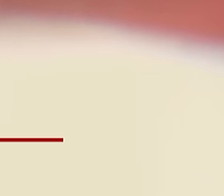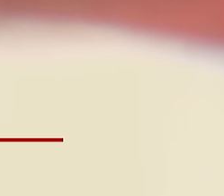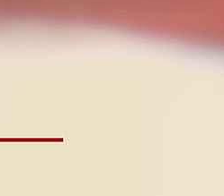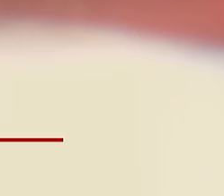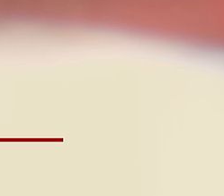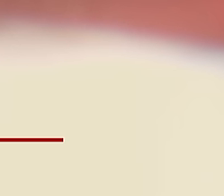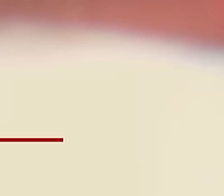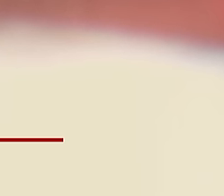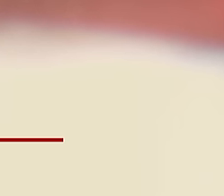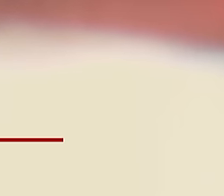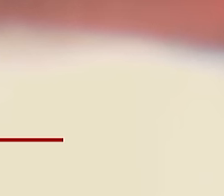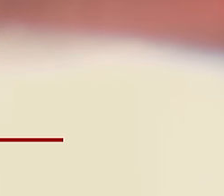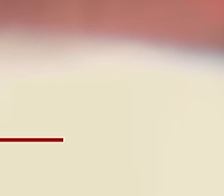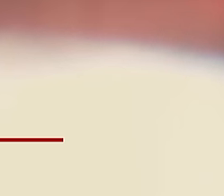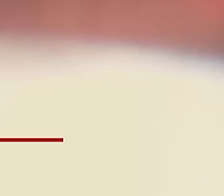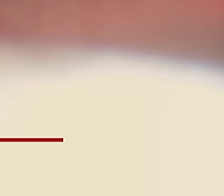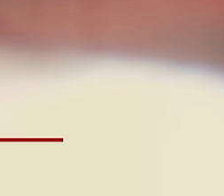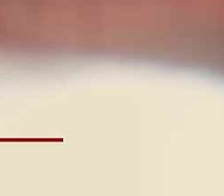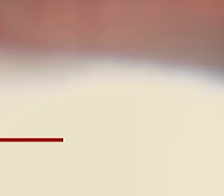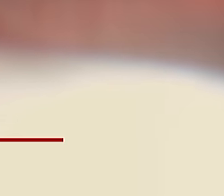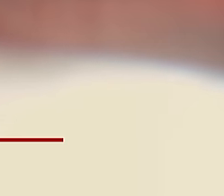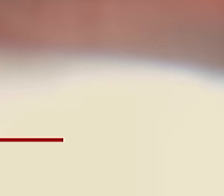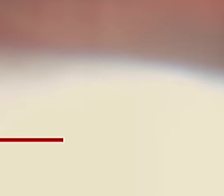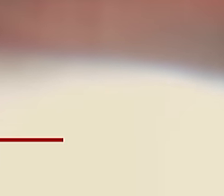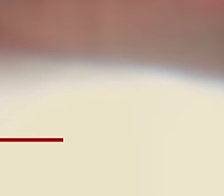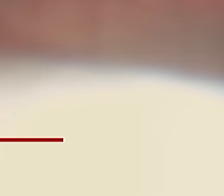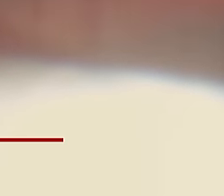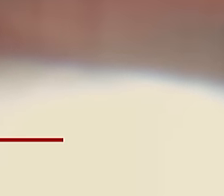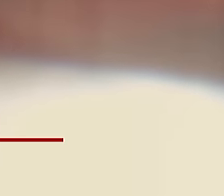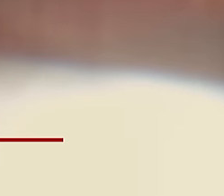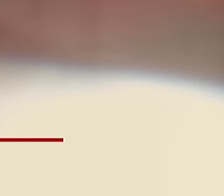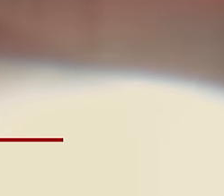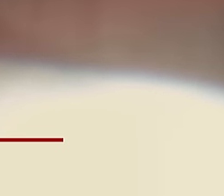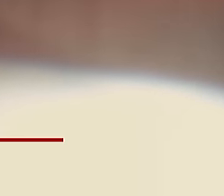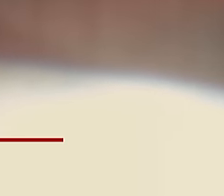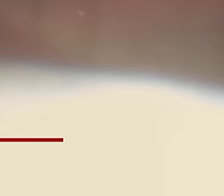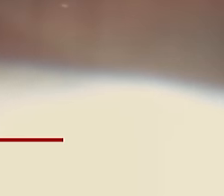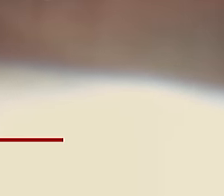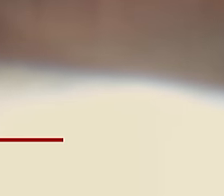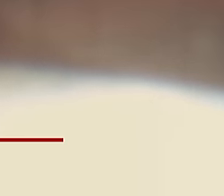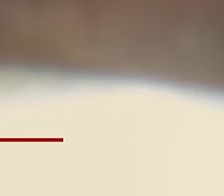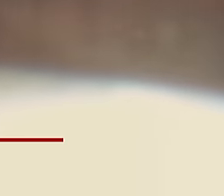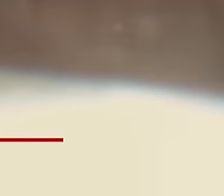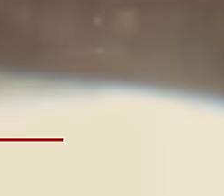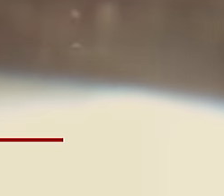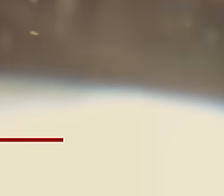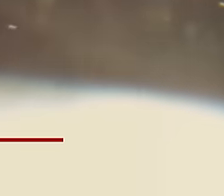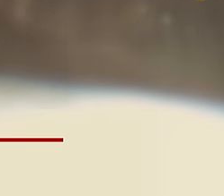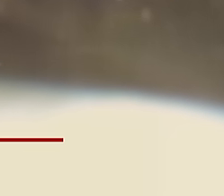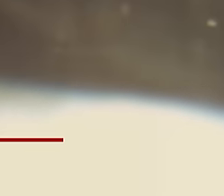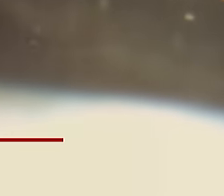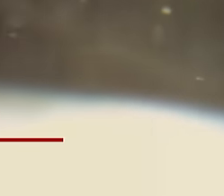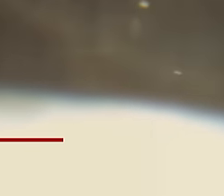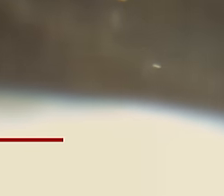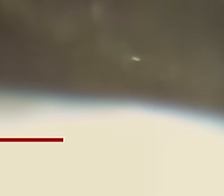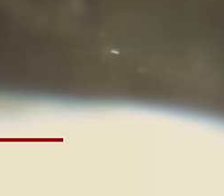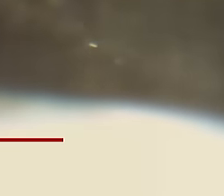Hallelujah Lord let your face shine upon us